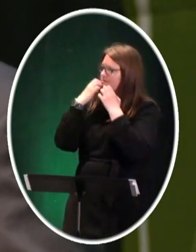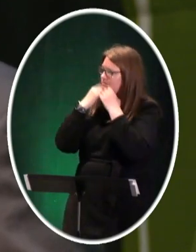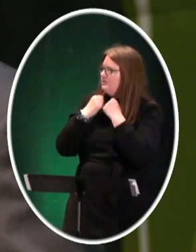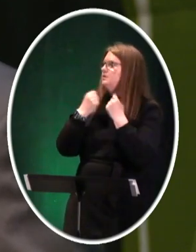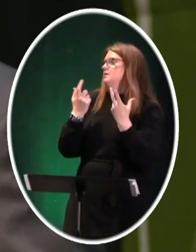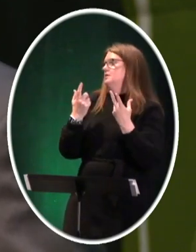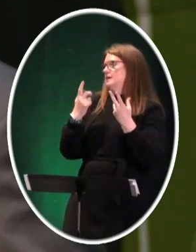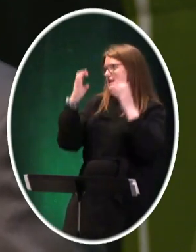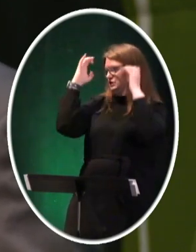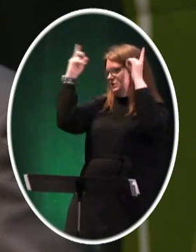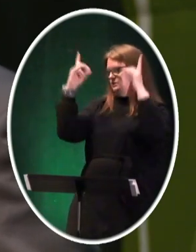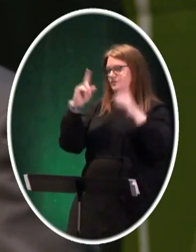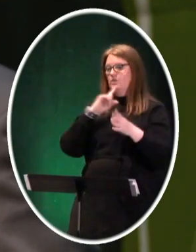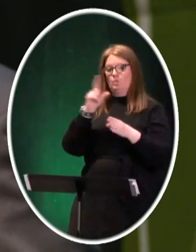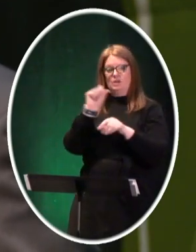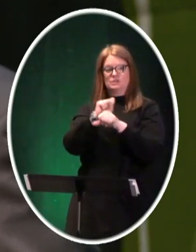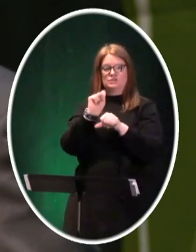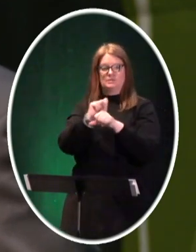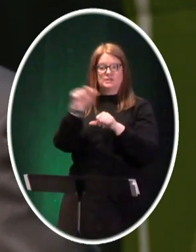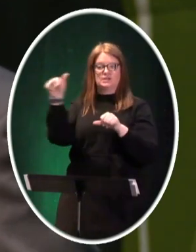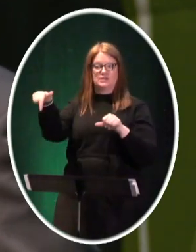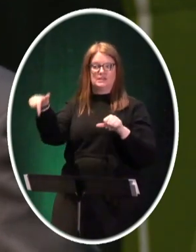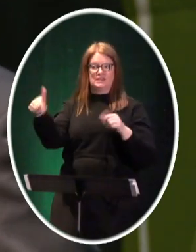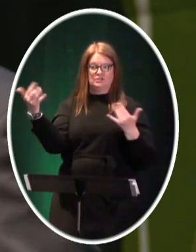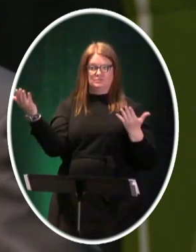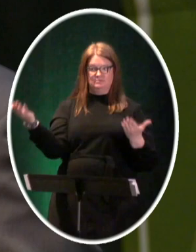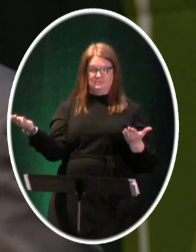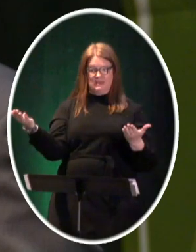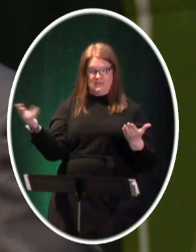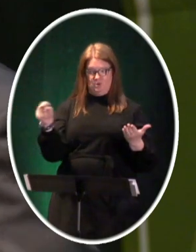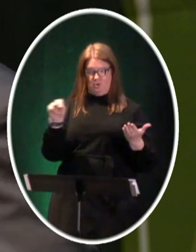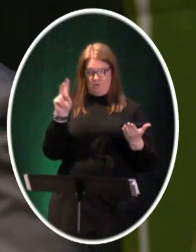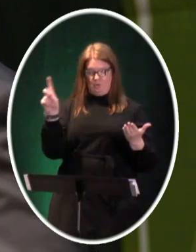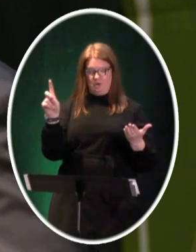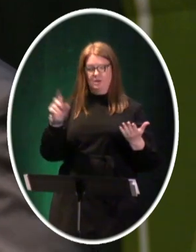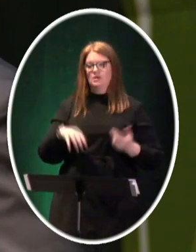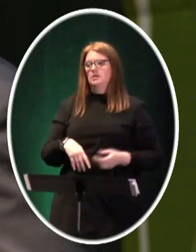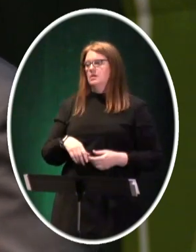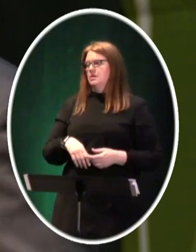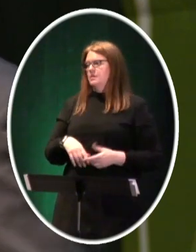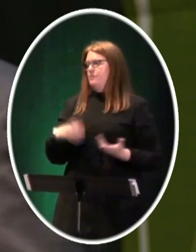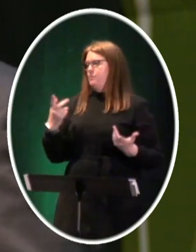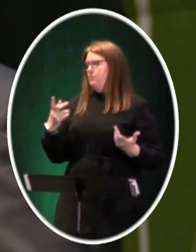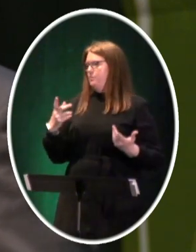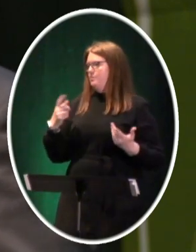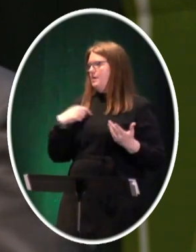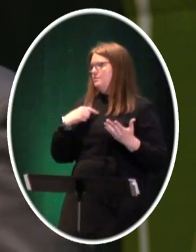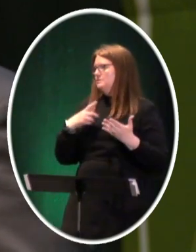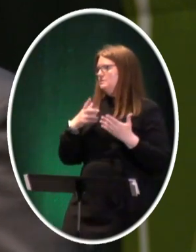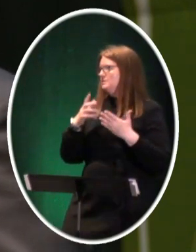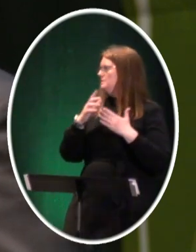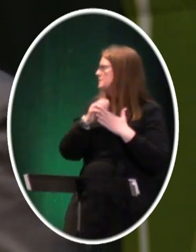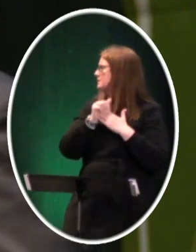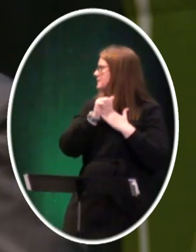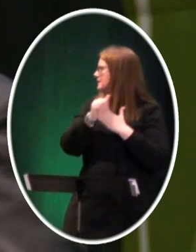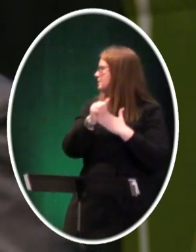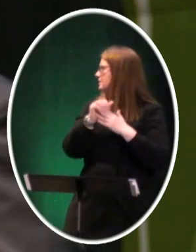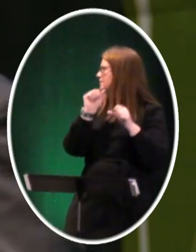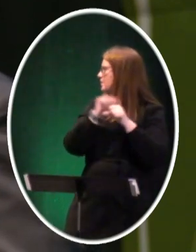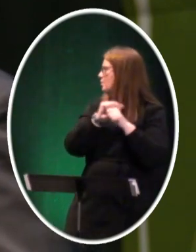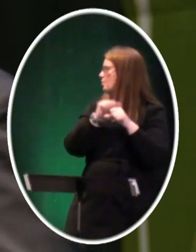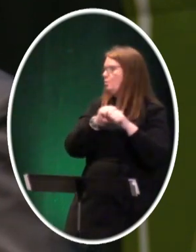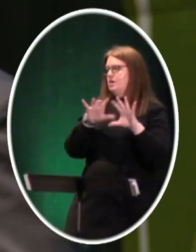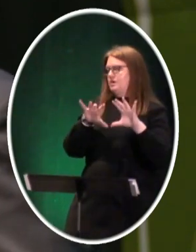real jobs that are here today in North Dakota. I always call Dr. Jensen the leader of the workforce